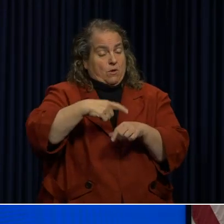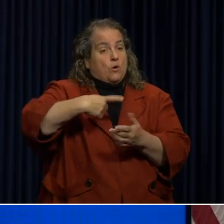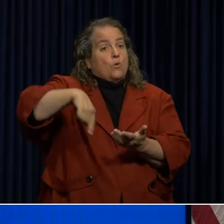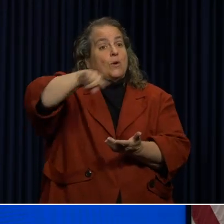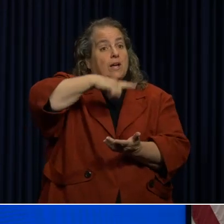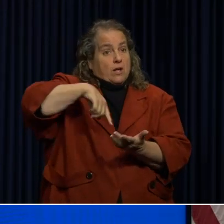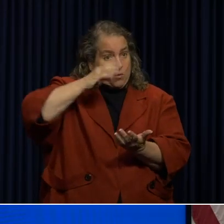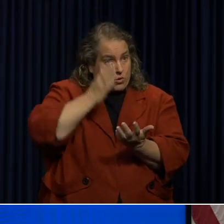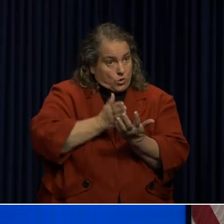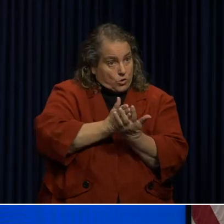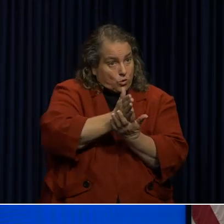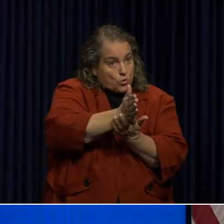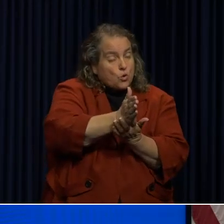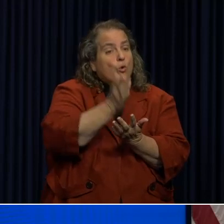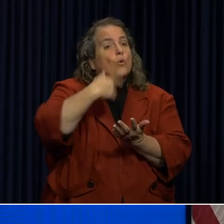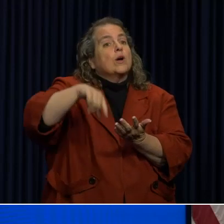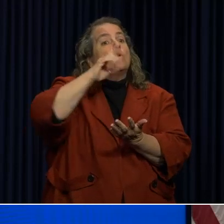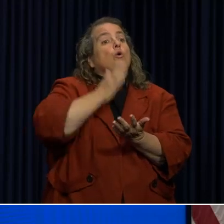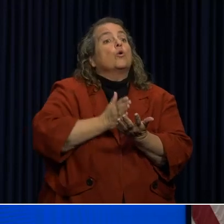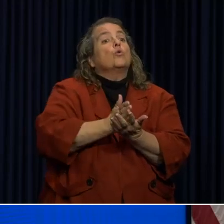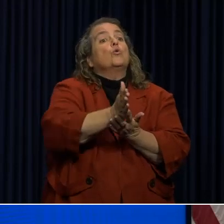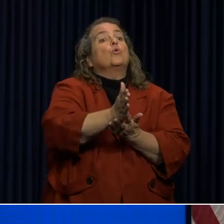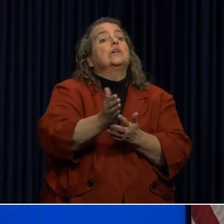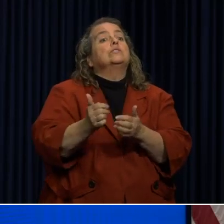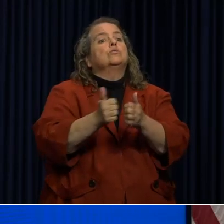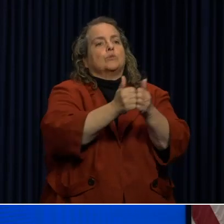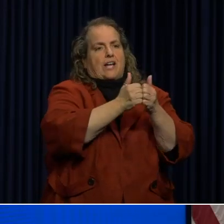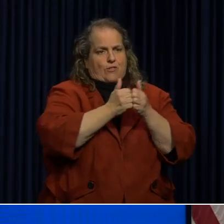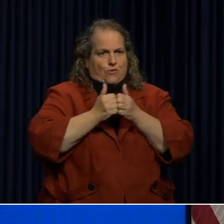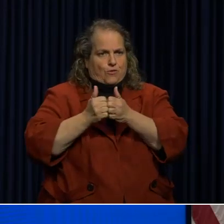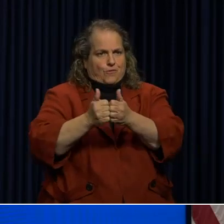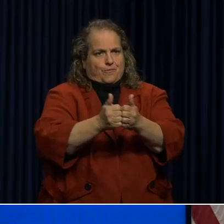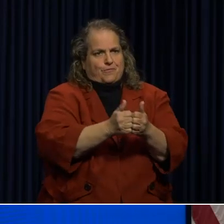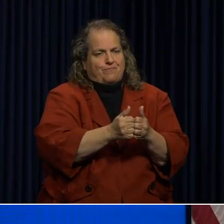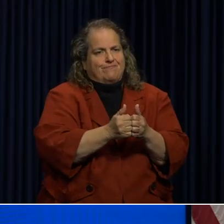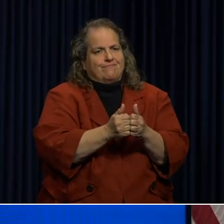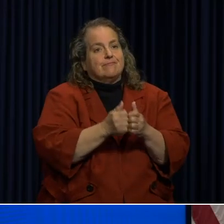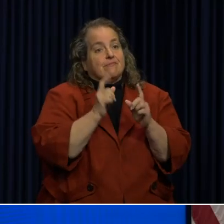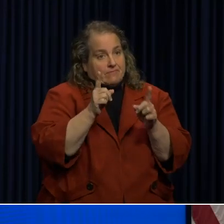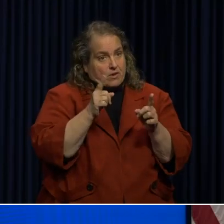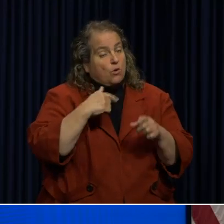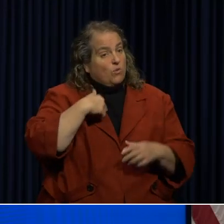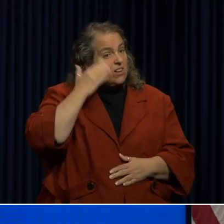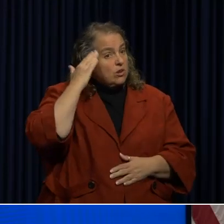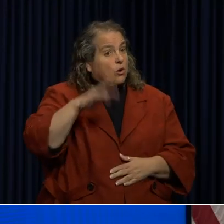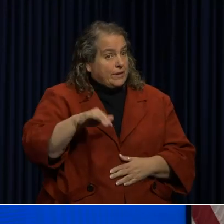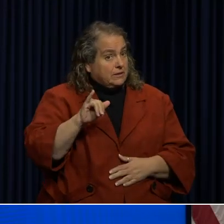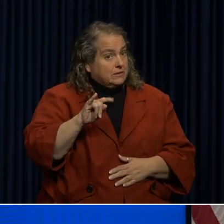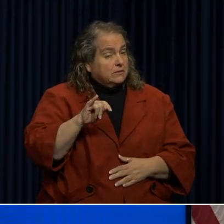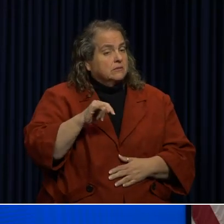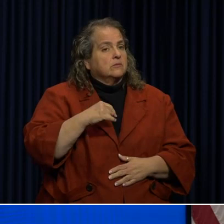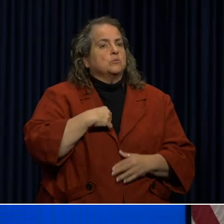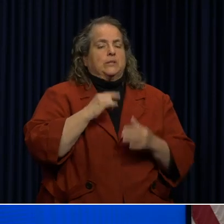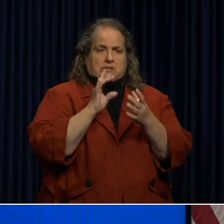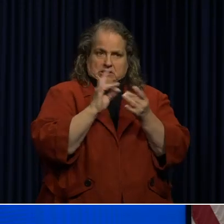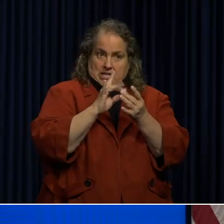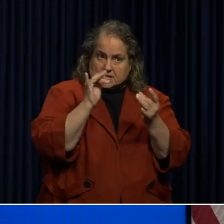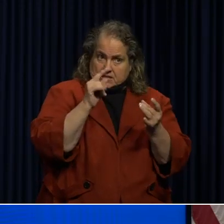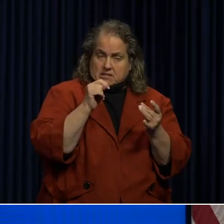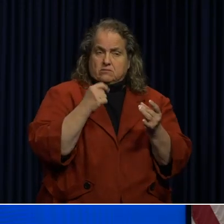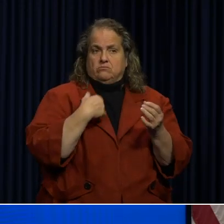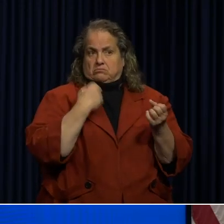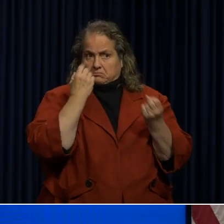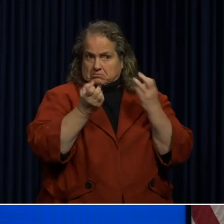get through this. We're going to get through this together. We know it. We say it. And we feel